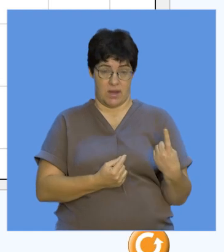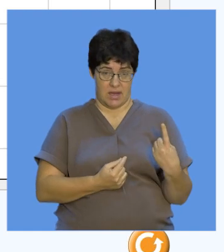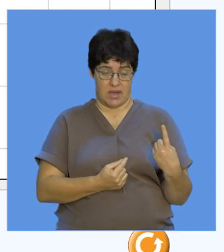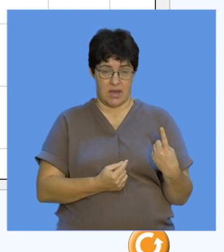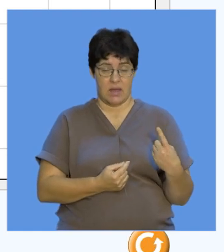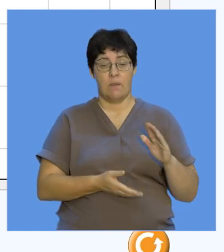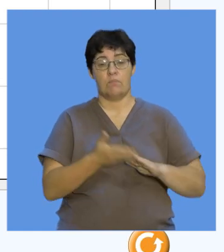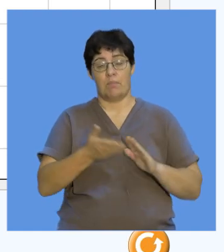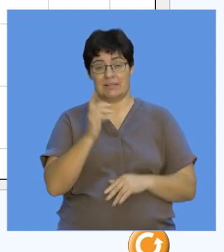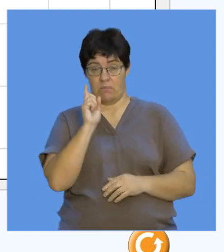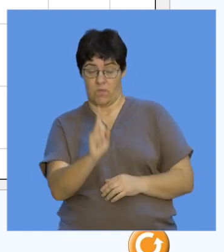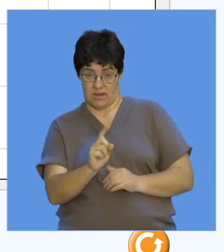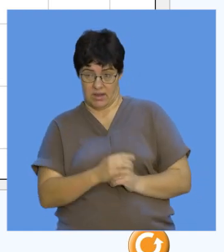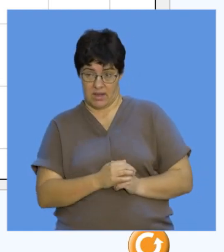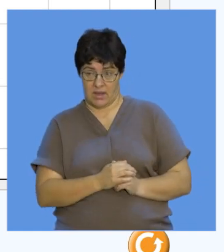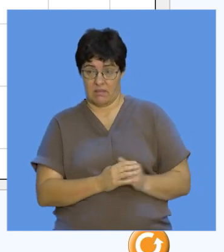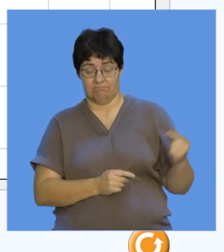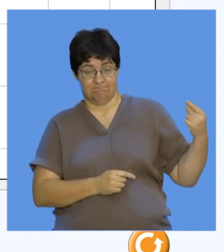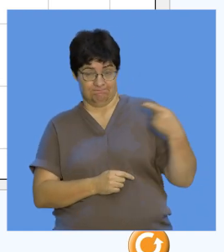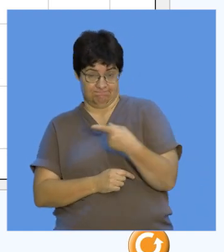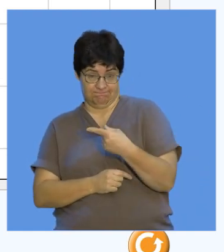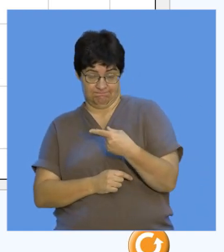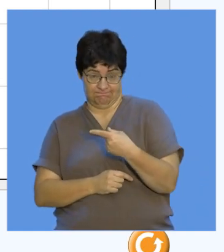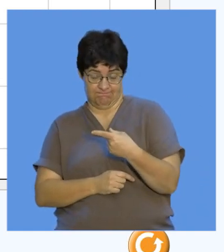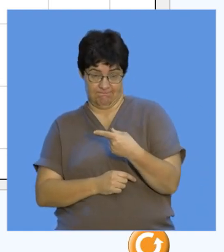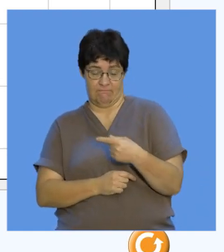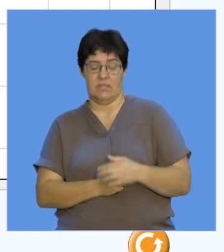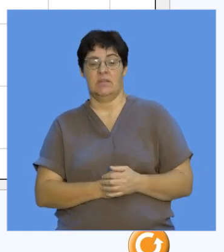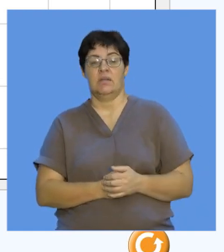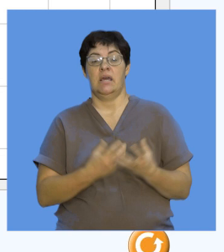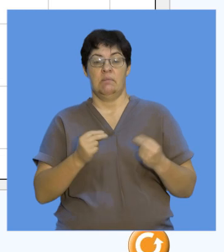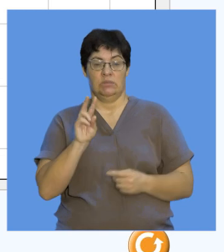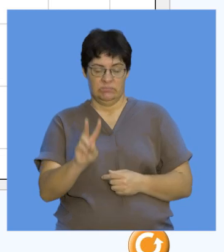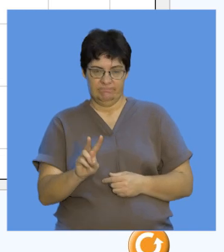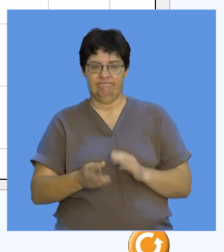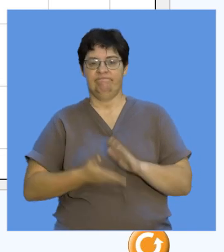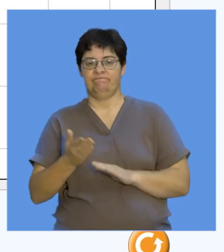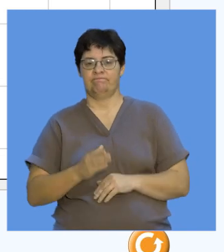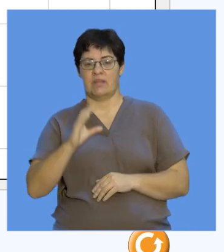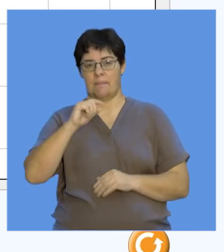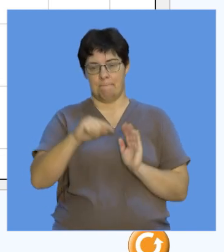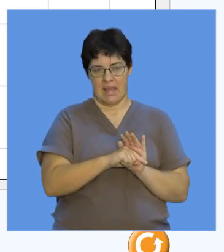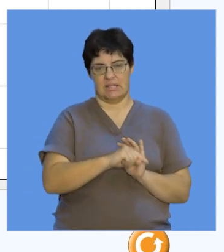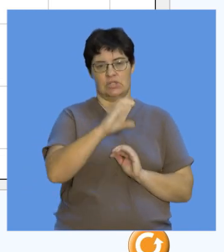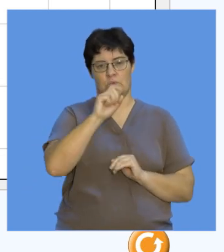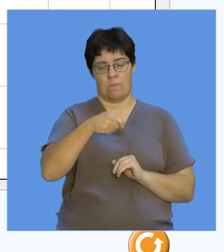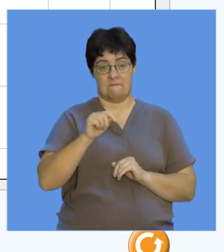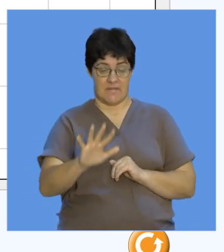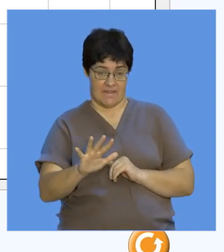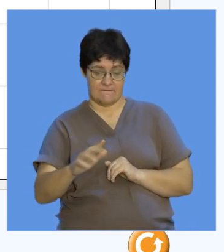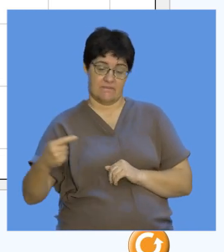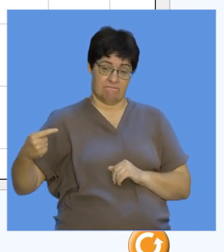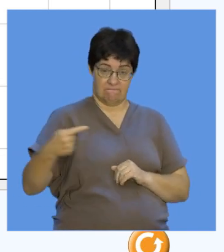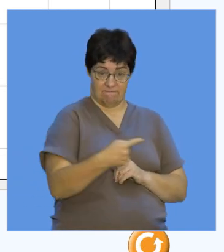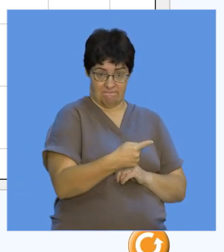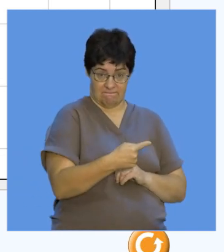momentum of 1 going to the right. Number 2 has a momentum of minus 0.5. So number 2 is